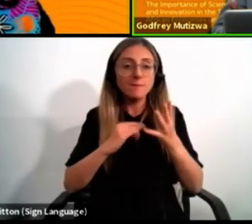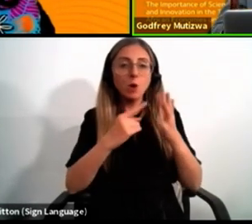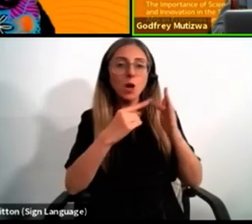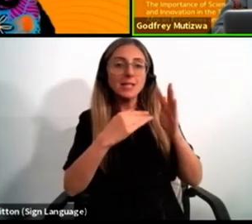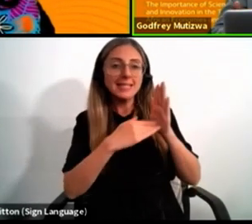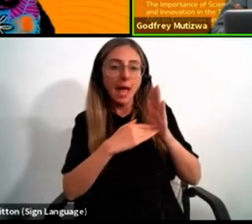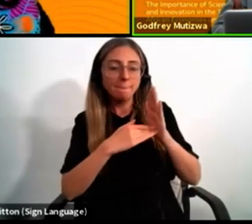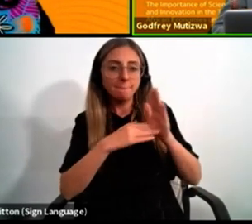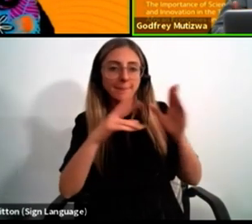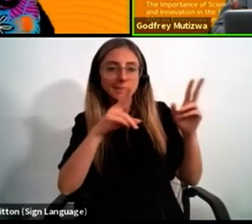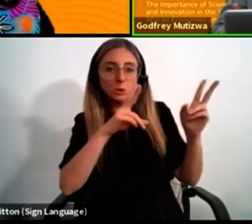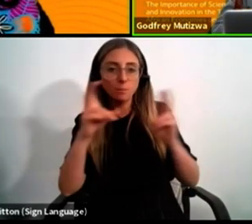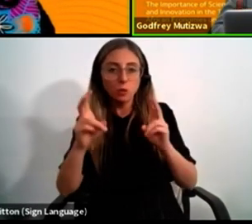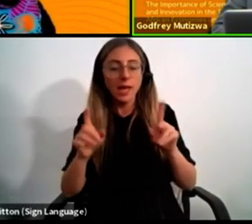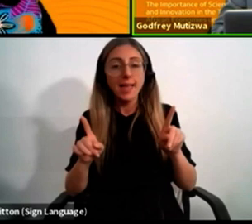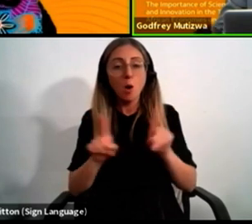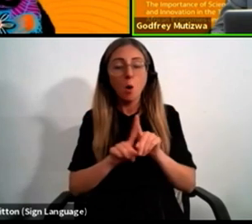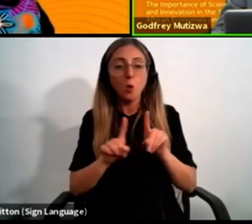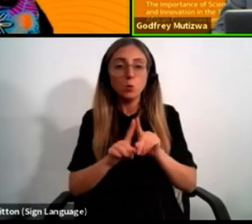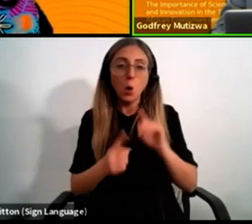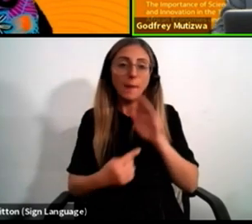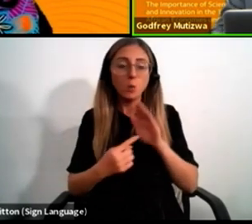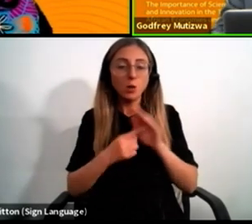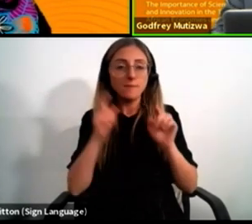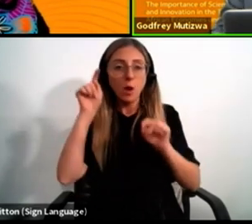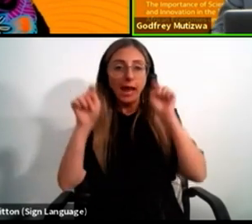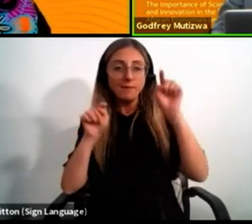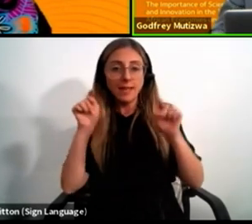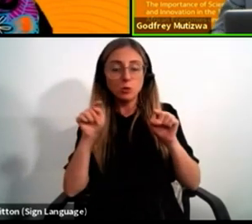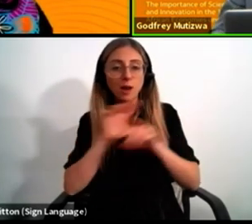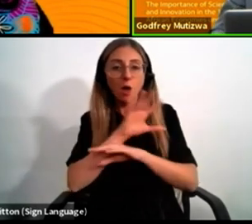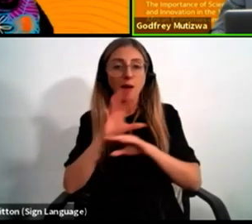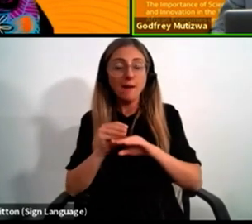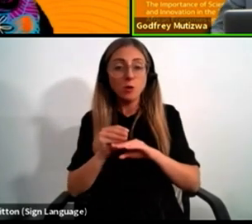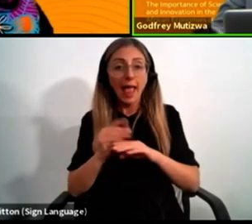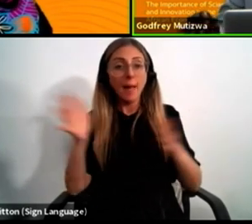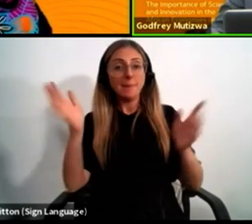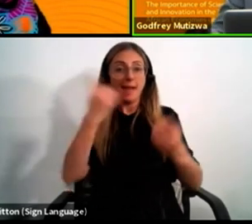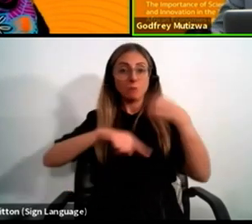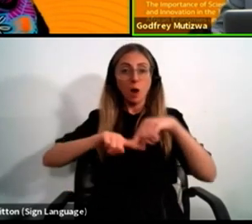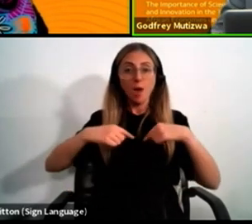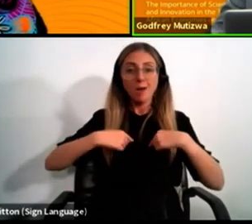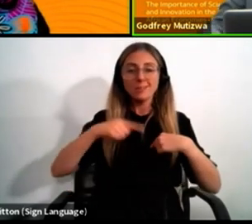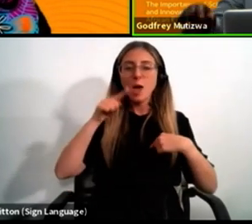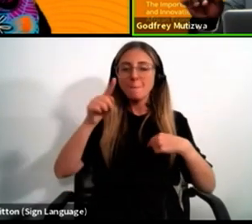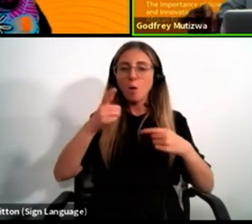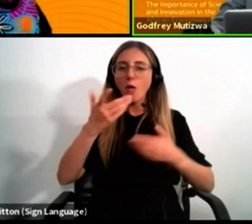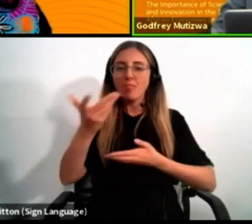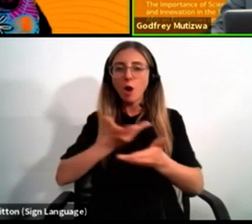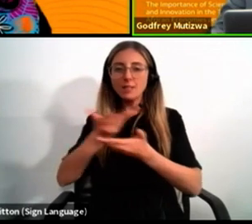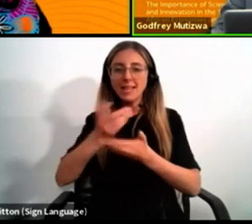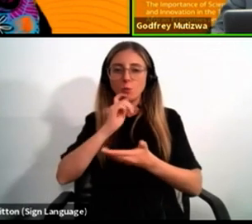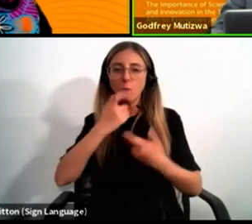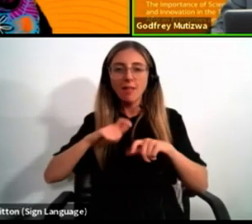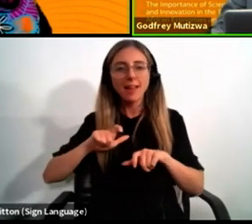subjects and also the importance of our innovation on the African continent. Until next time, goodbye from us, but the conversation continues and those